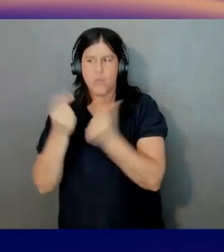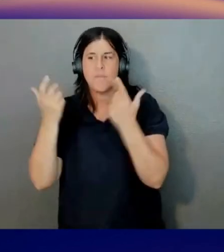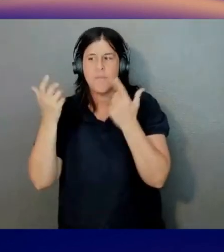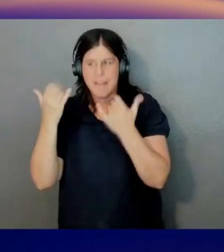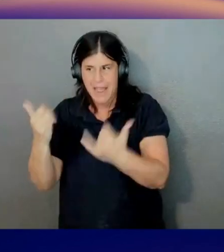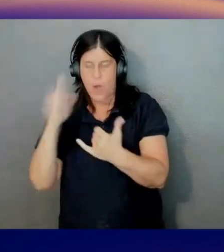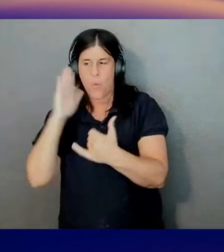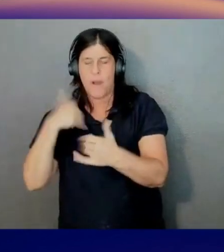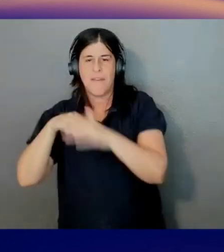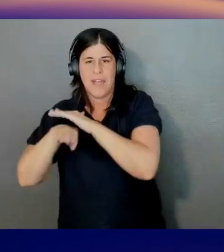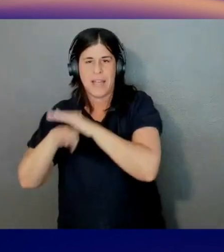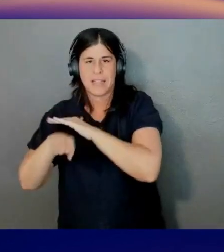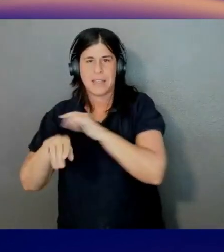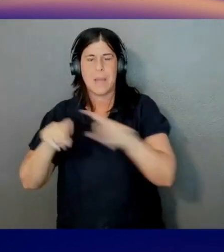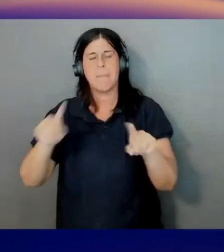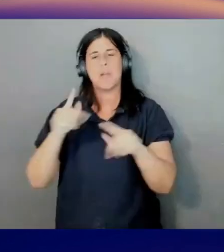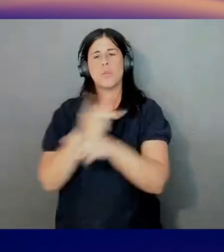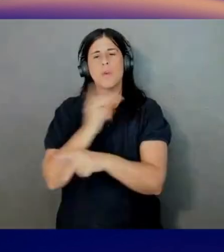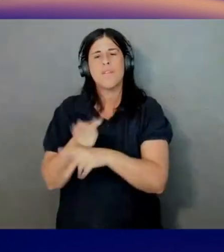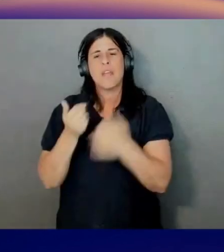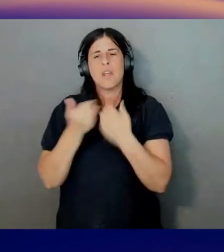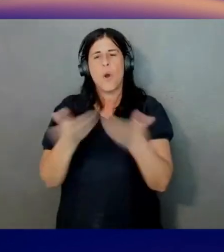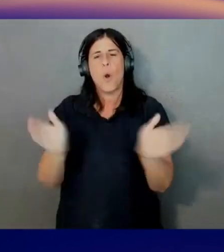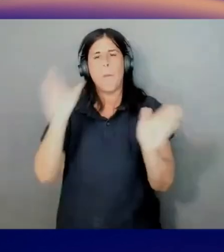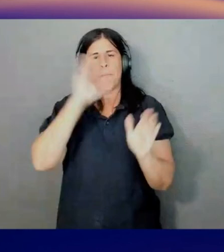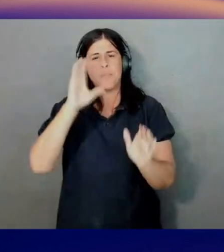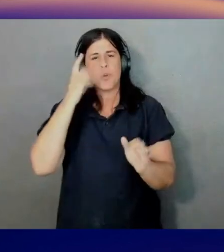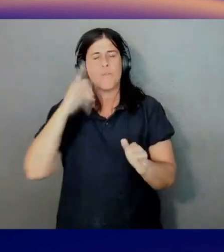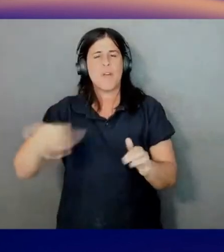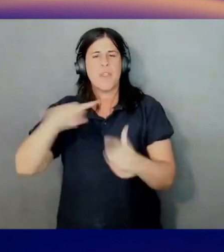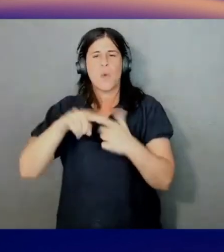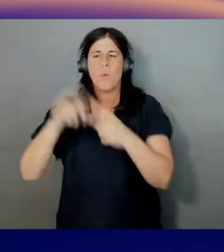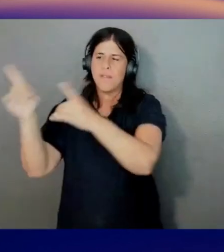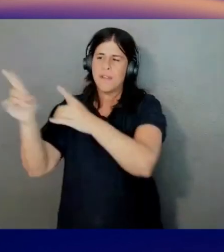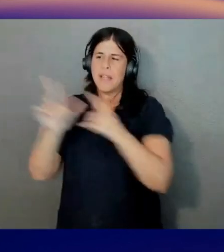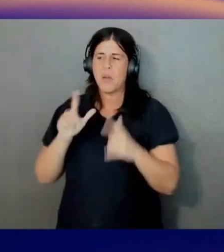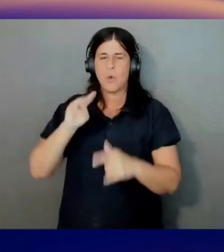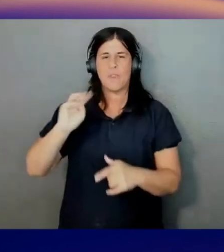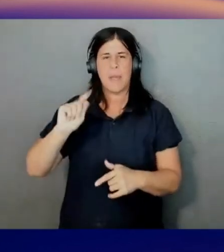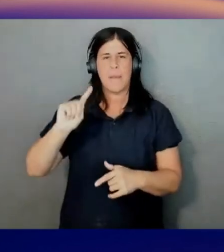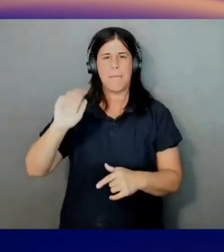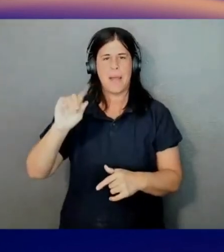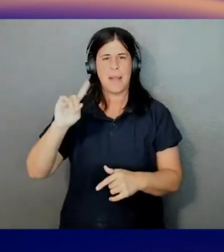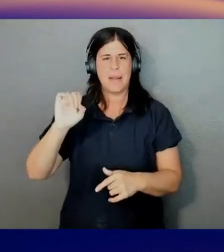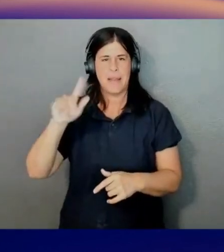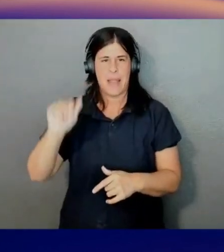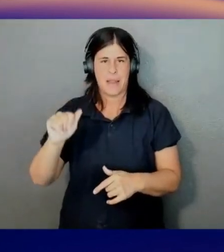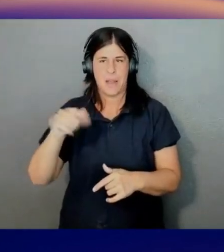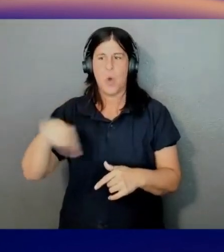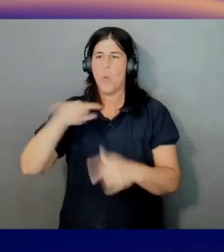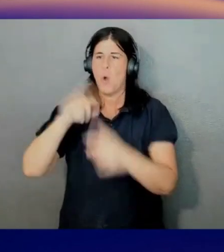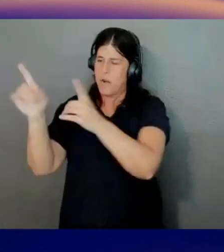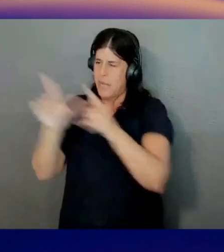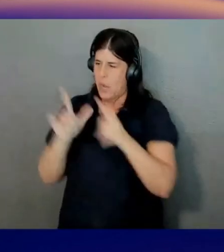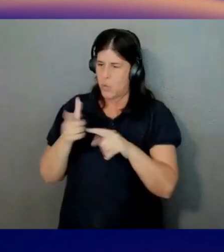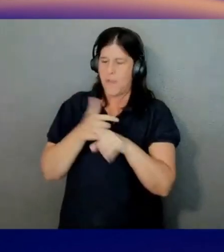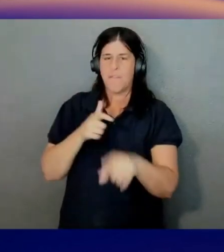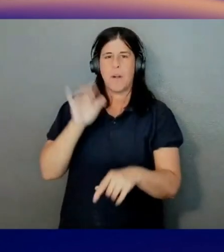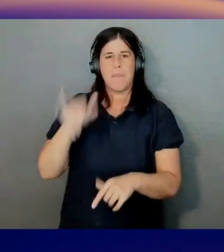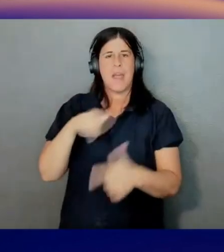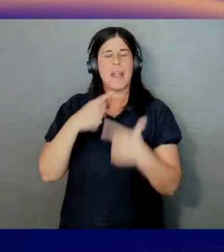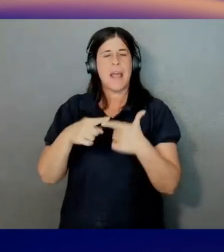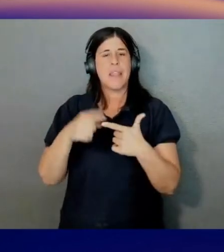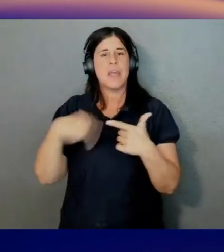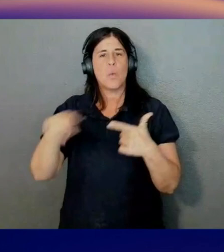in order to configure OpenSearch SAML, right, we need to download the metadata. This is what we are downloading metadata from Okta, and then we are going